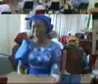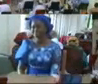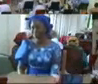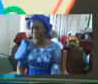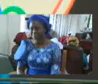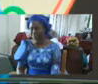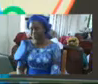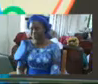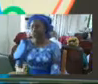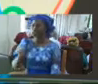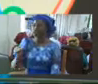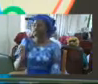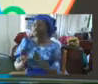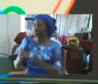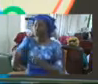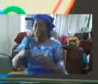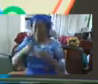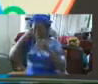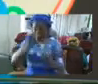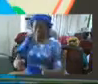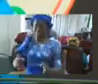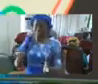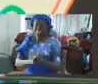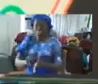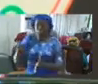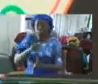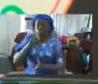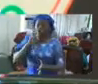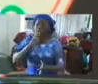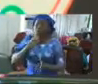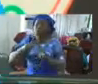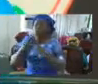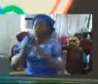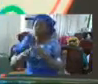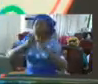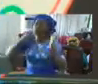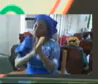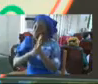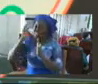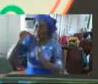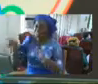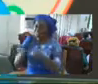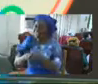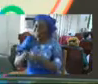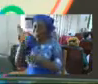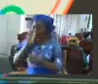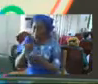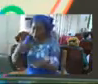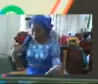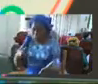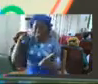So if you have made up your mind that you are going to praise Him like never before this